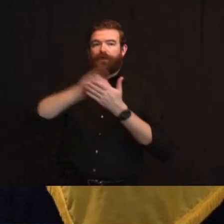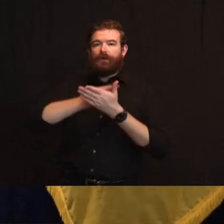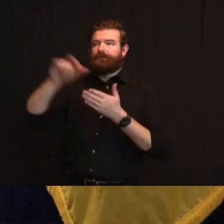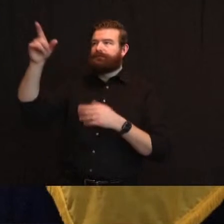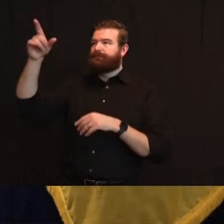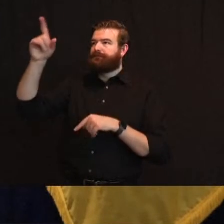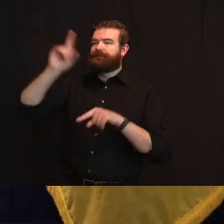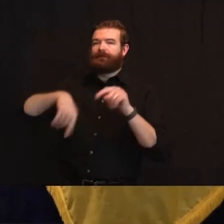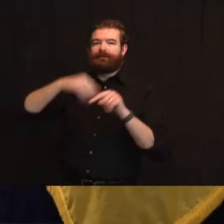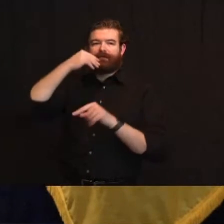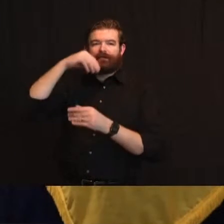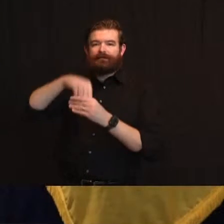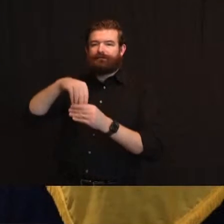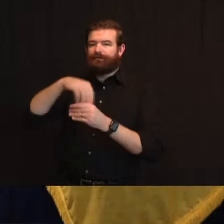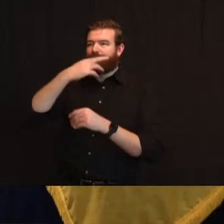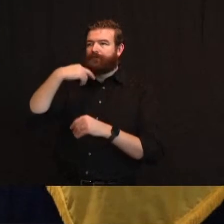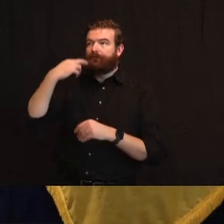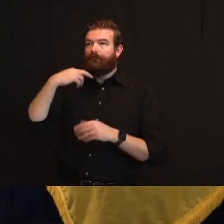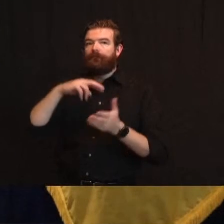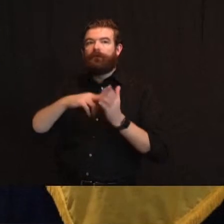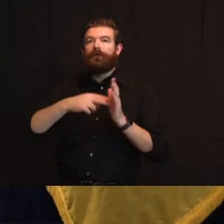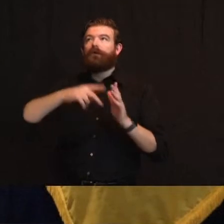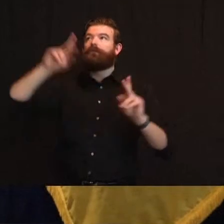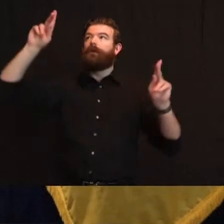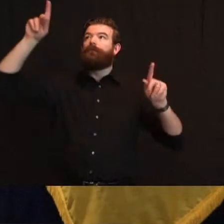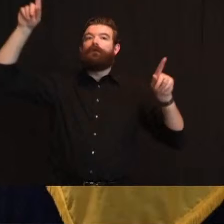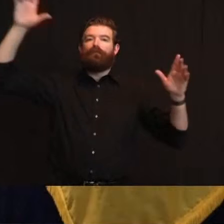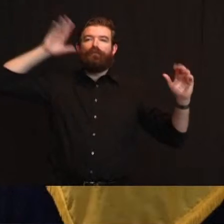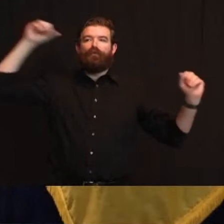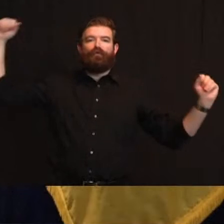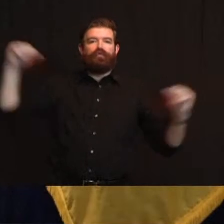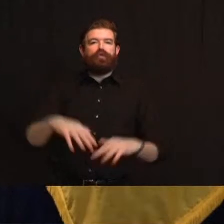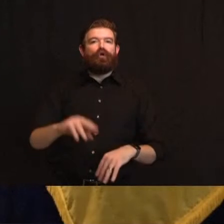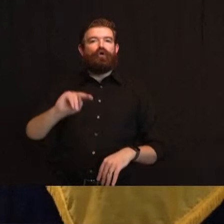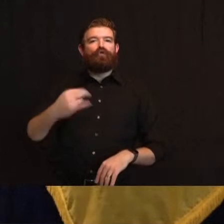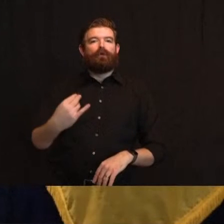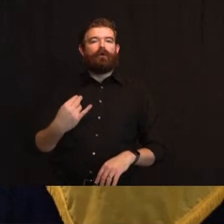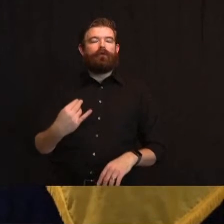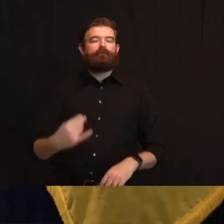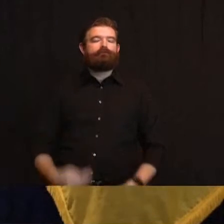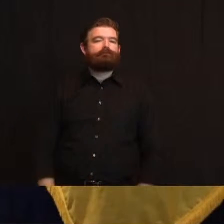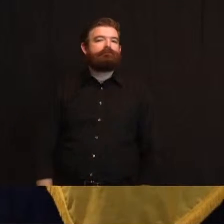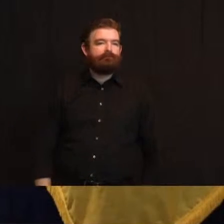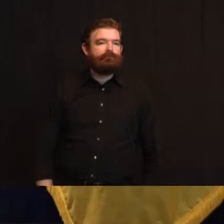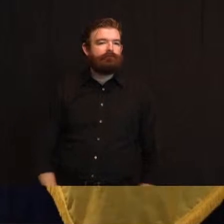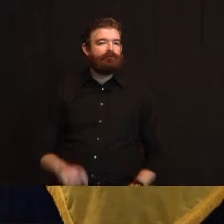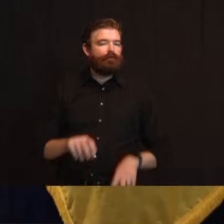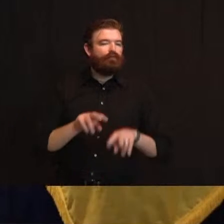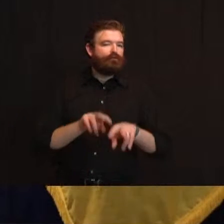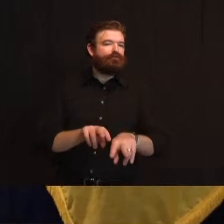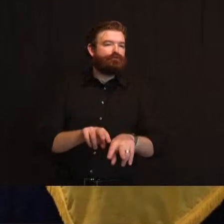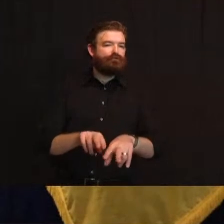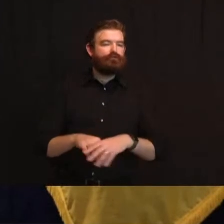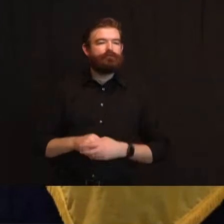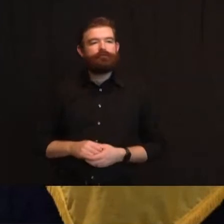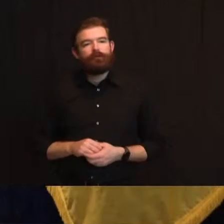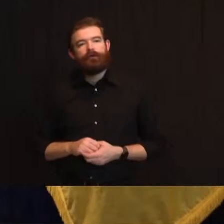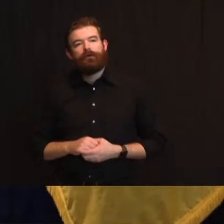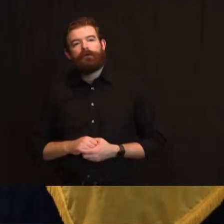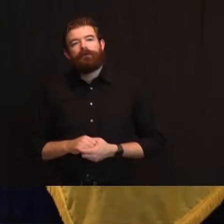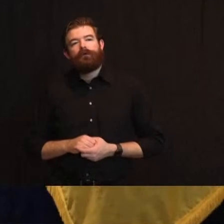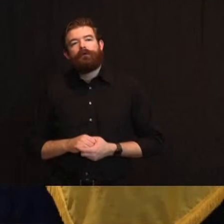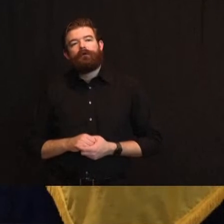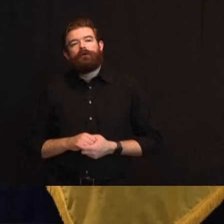was a big, big risk in the spring when we were shutting down and nobody knew how deep the abyss was or what tomorrow was going to look